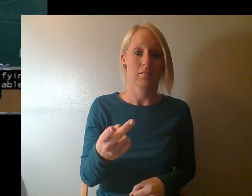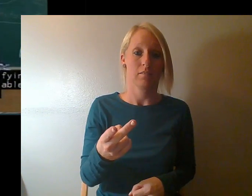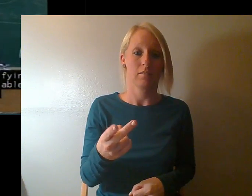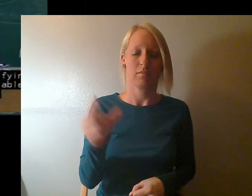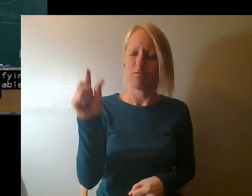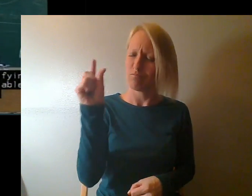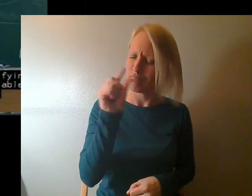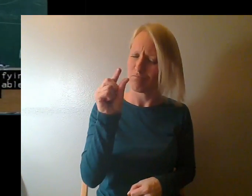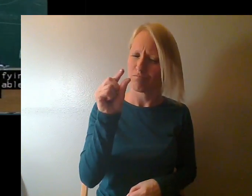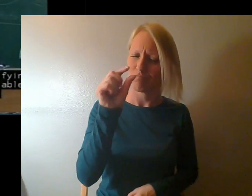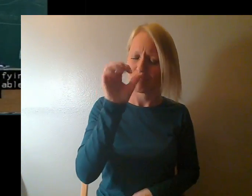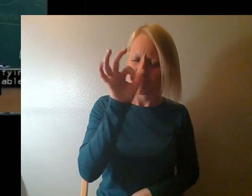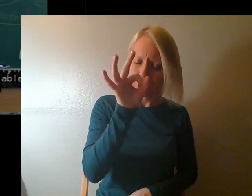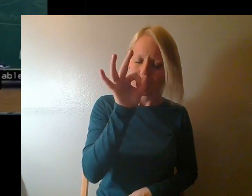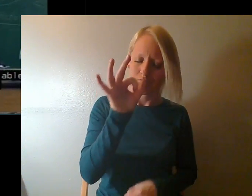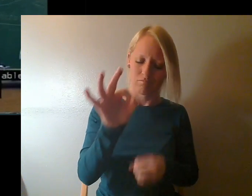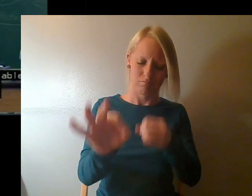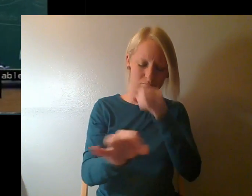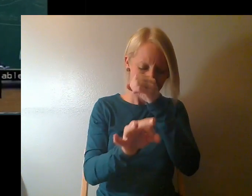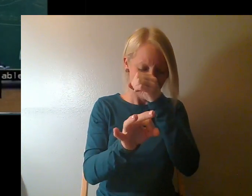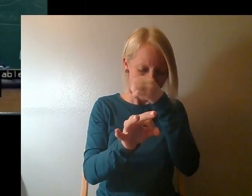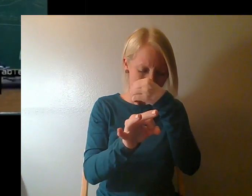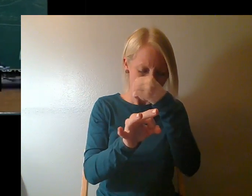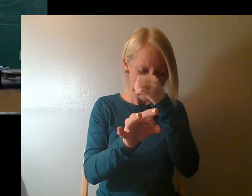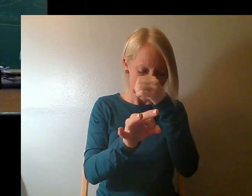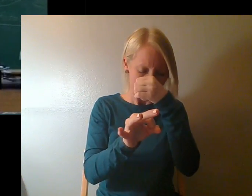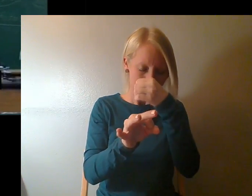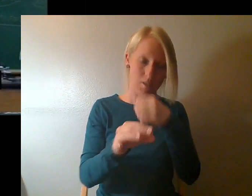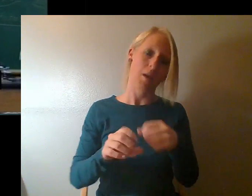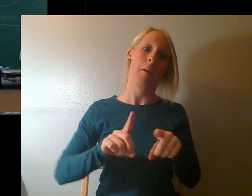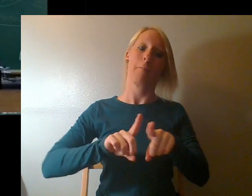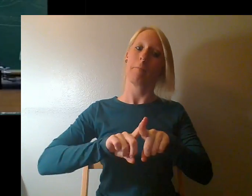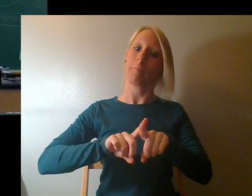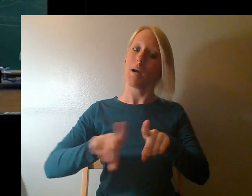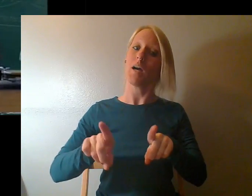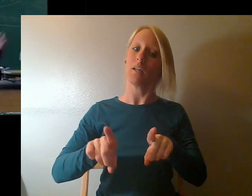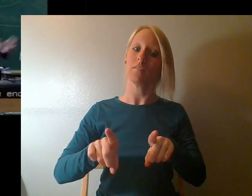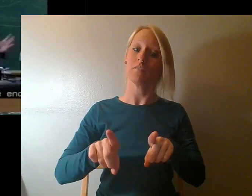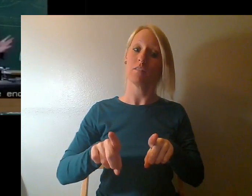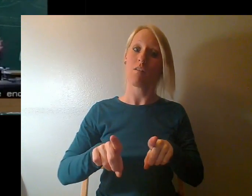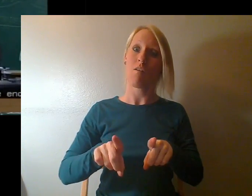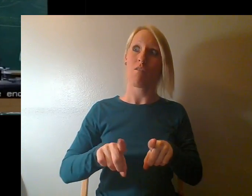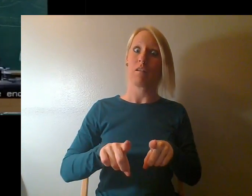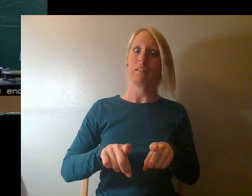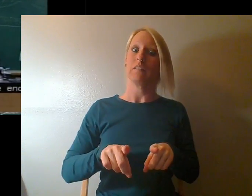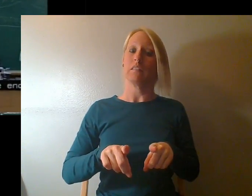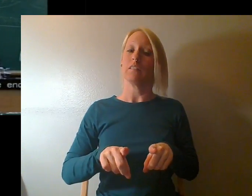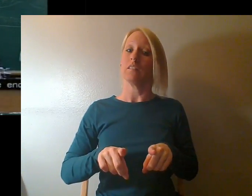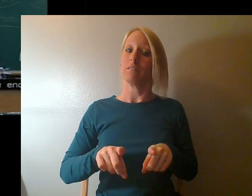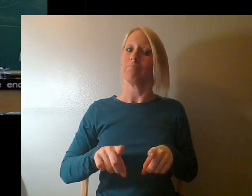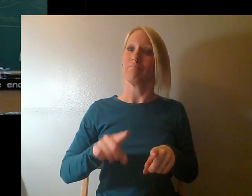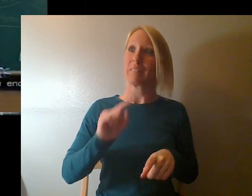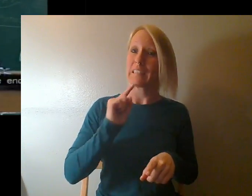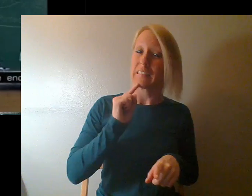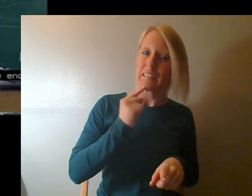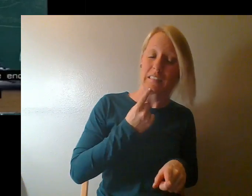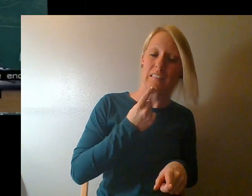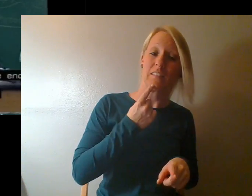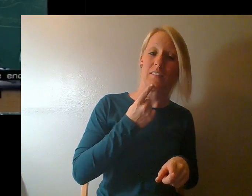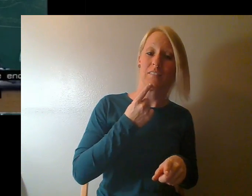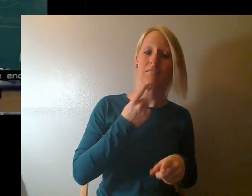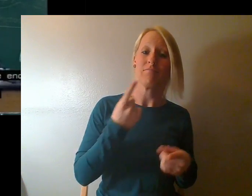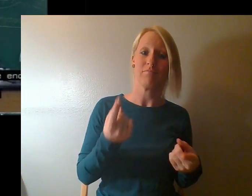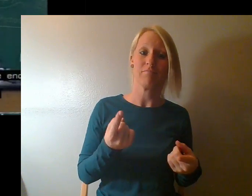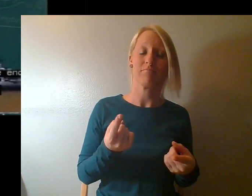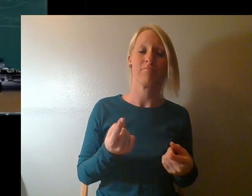All right? But we said there are some extremes, all right? There are some very extreme ends to this. And that the